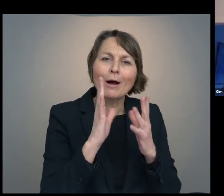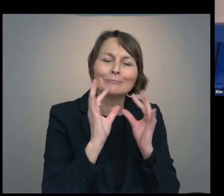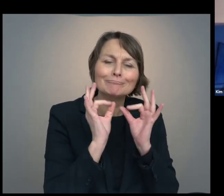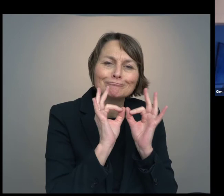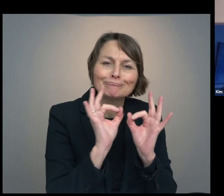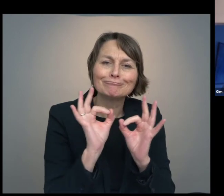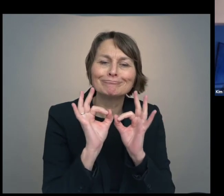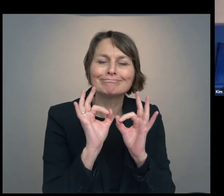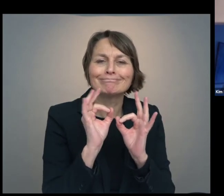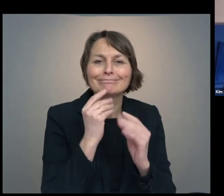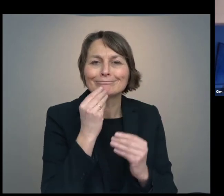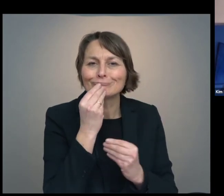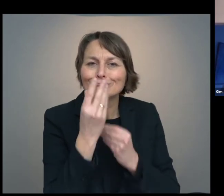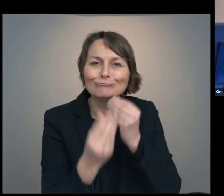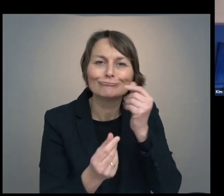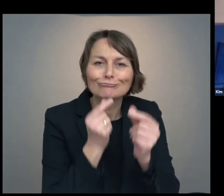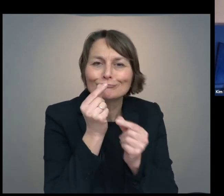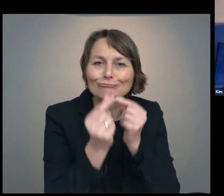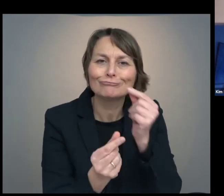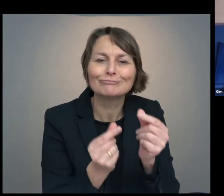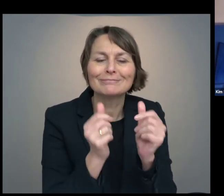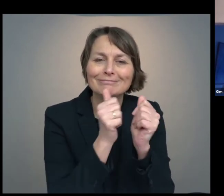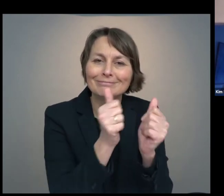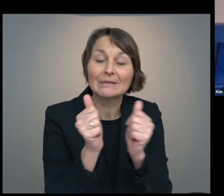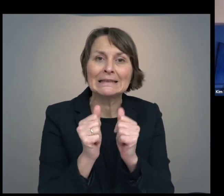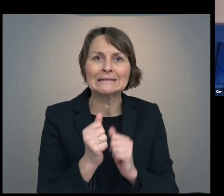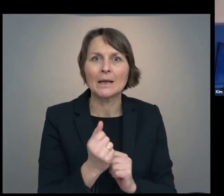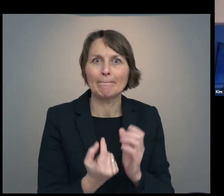receive. From time to time, we get a harsh word.